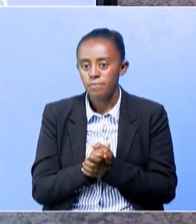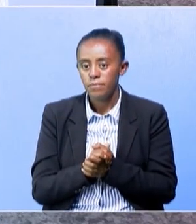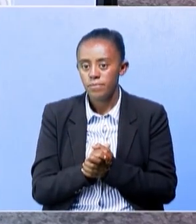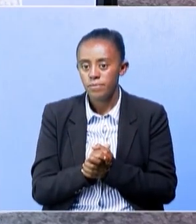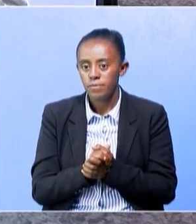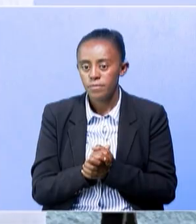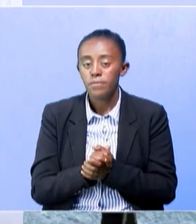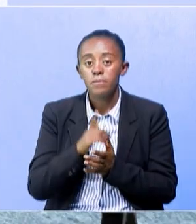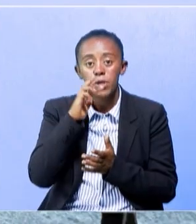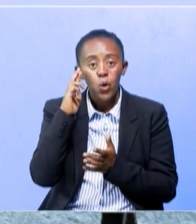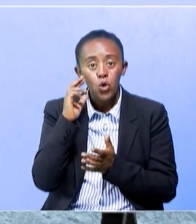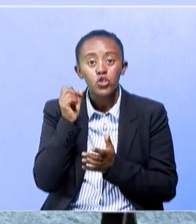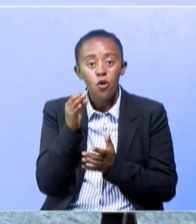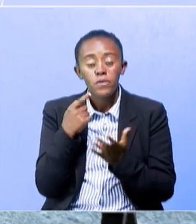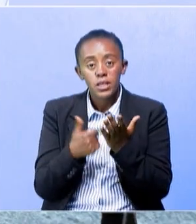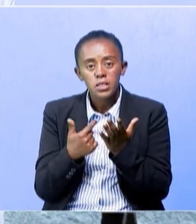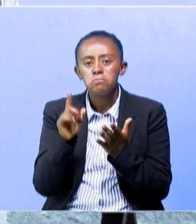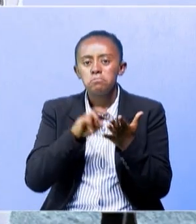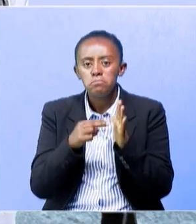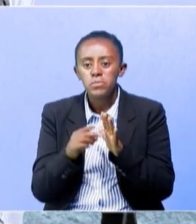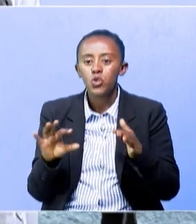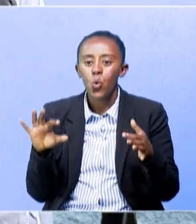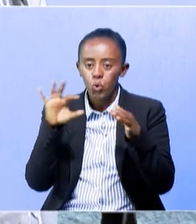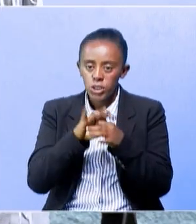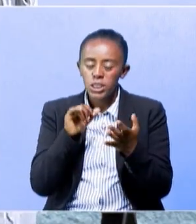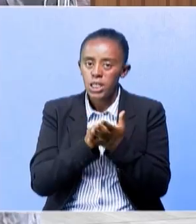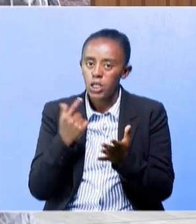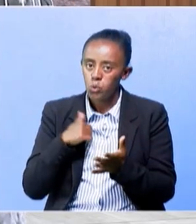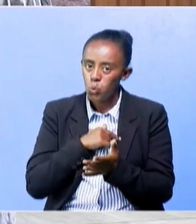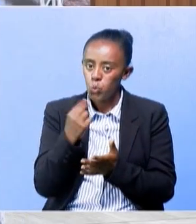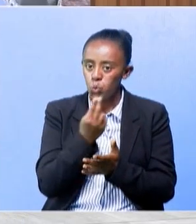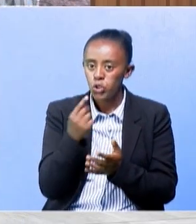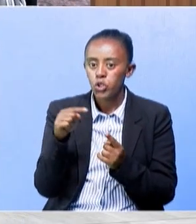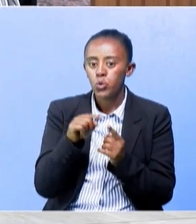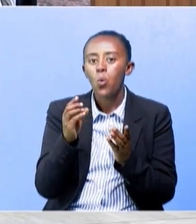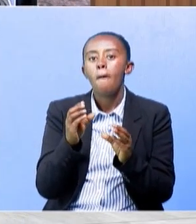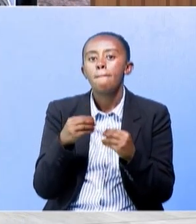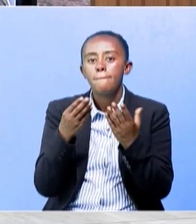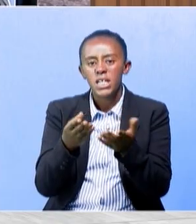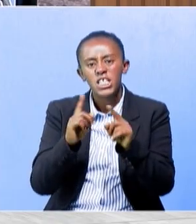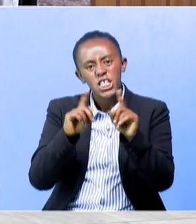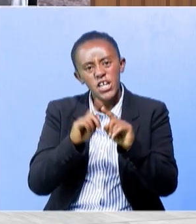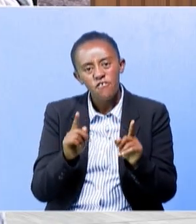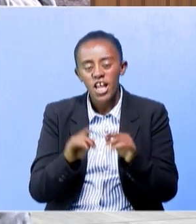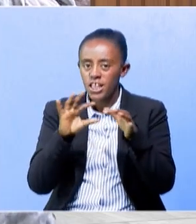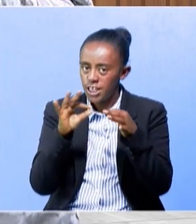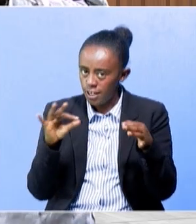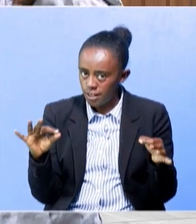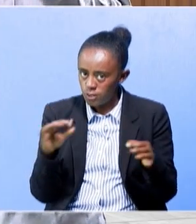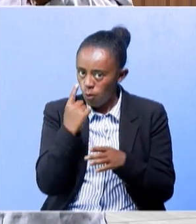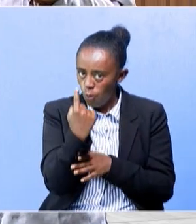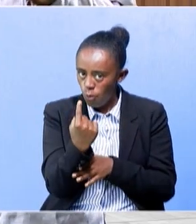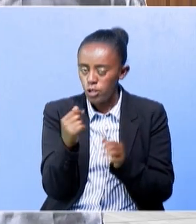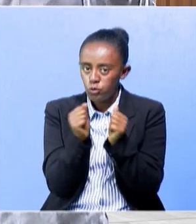Because of this is just the conjunctions that we use to bring different sentence